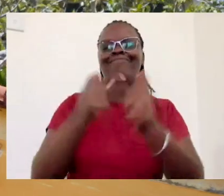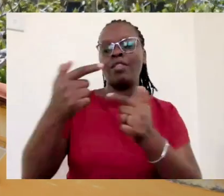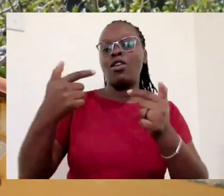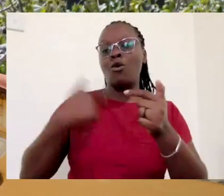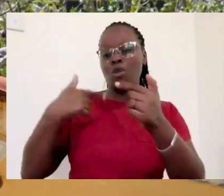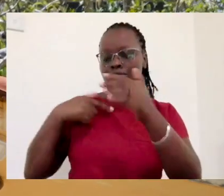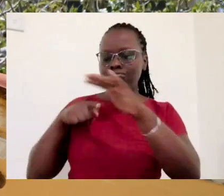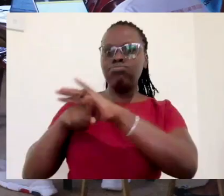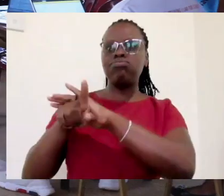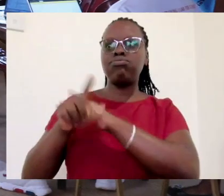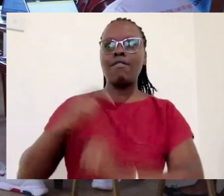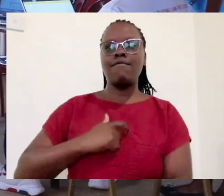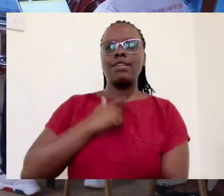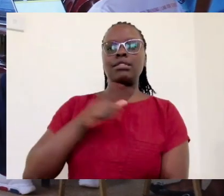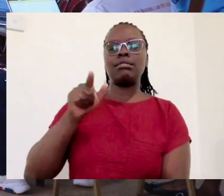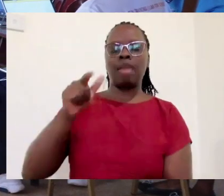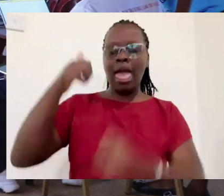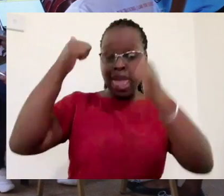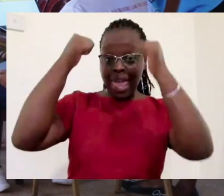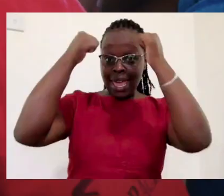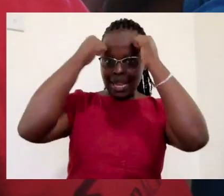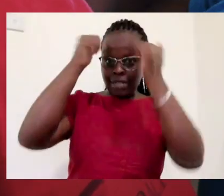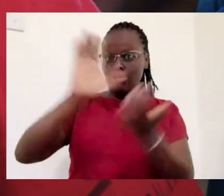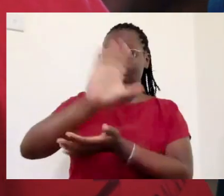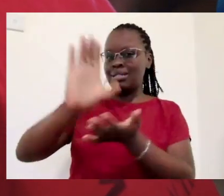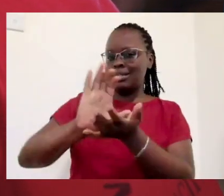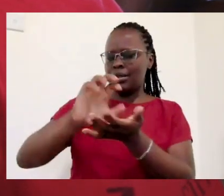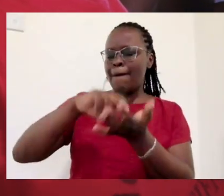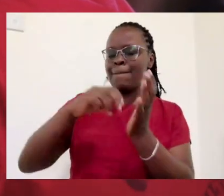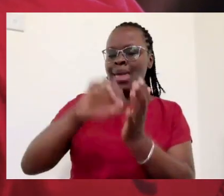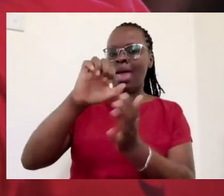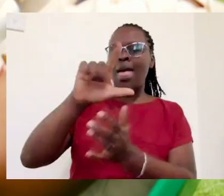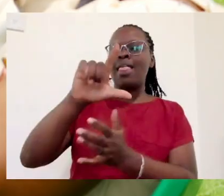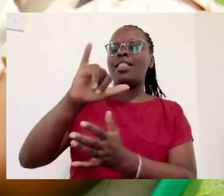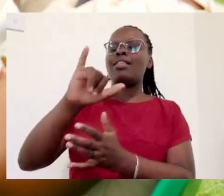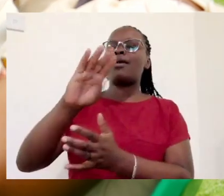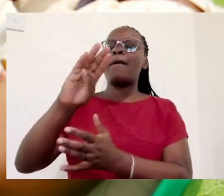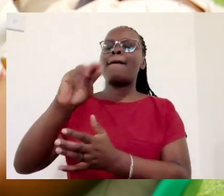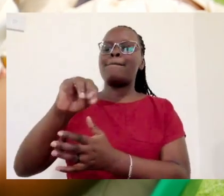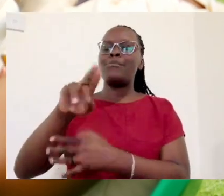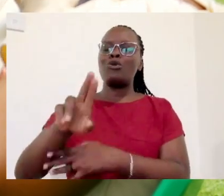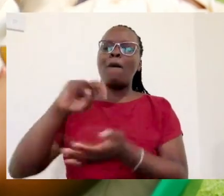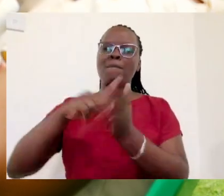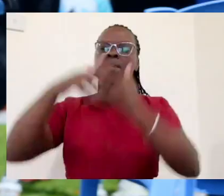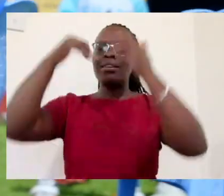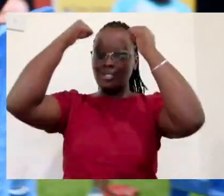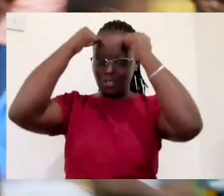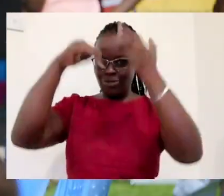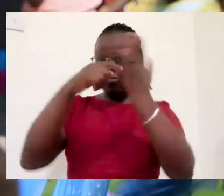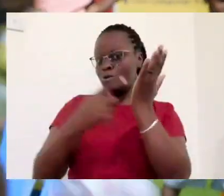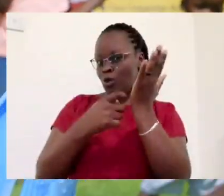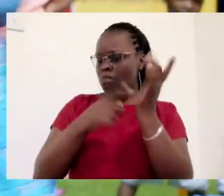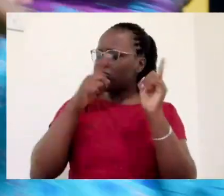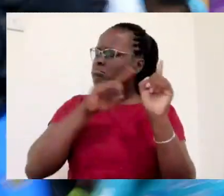We're visiting Elimu Resource Center to discover how holistic tech-integrated education can transform futures, not only for students, but